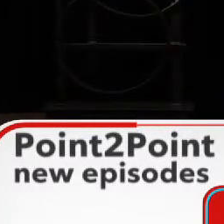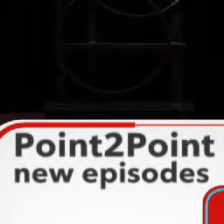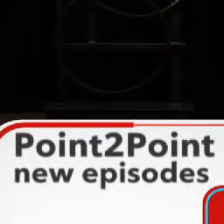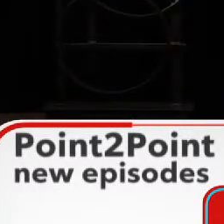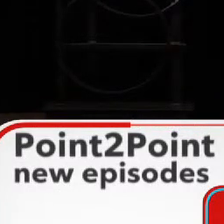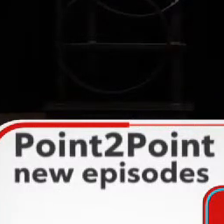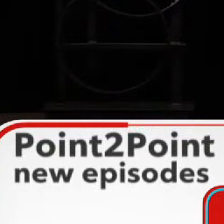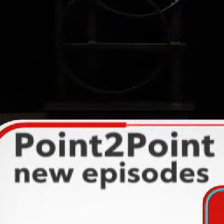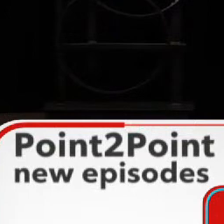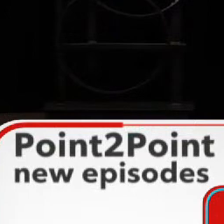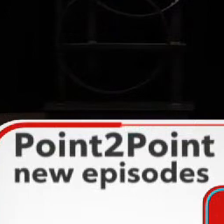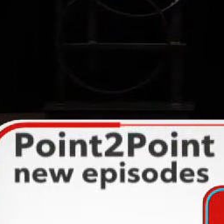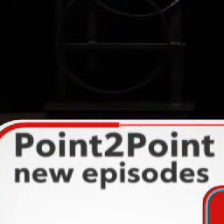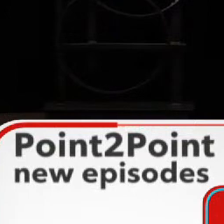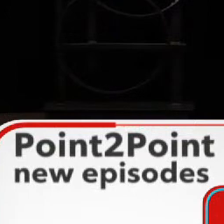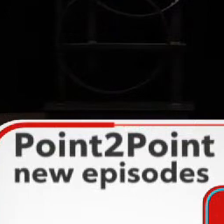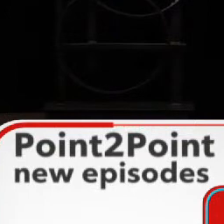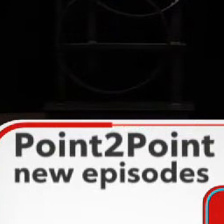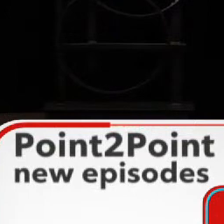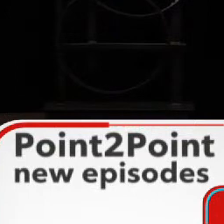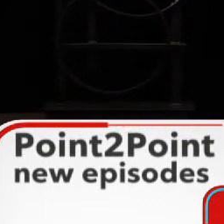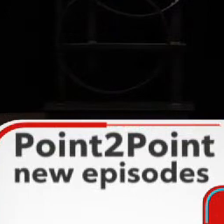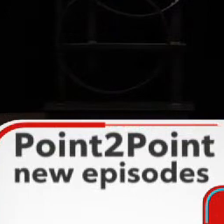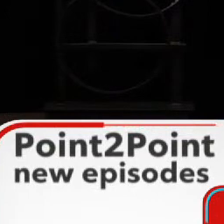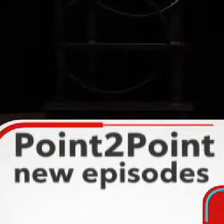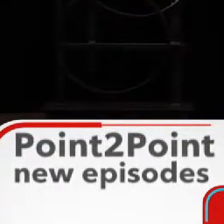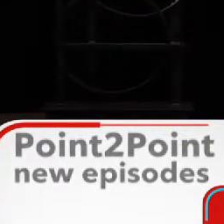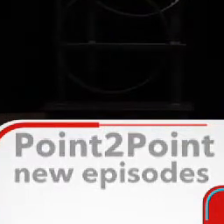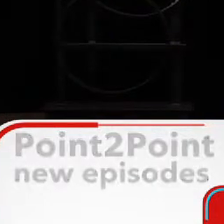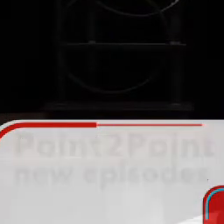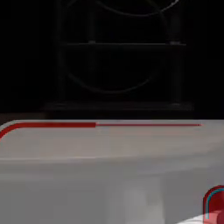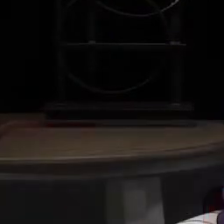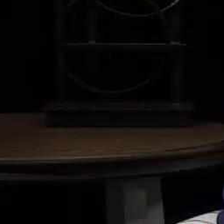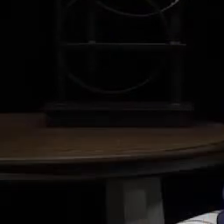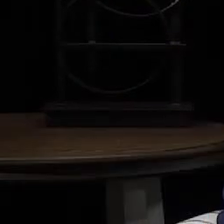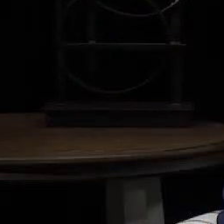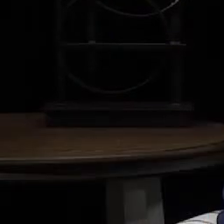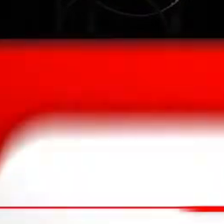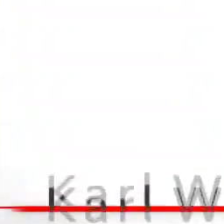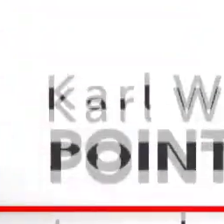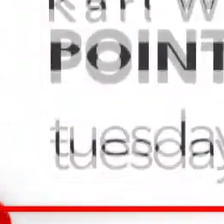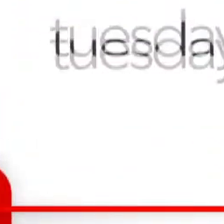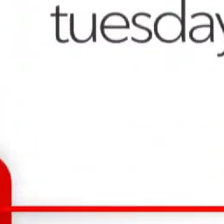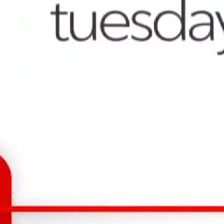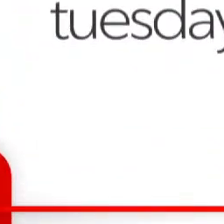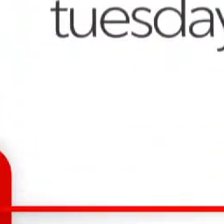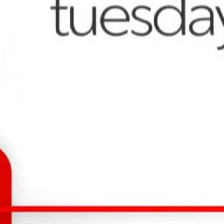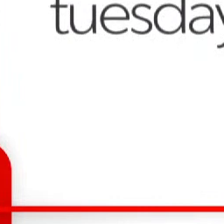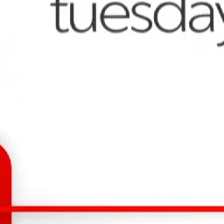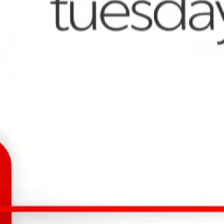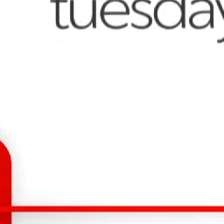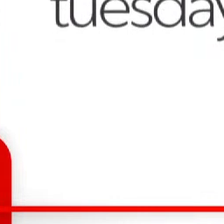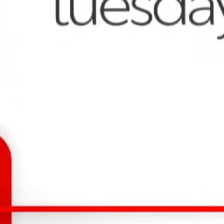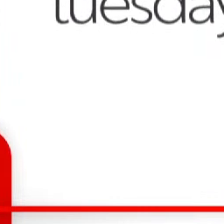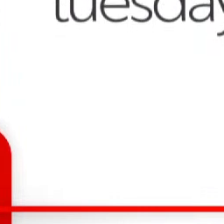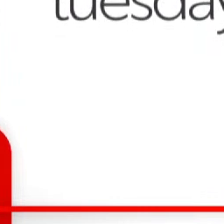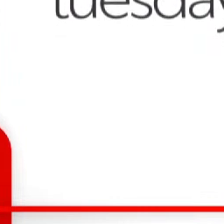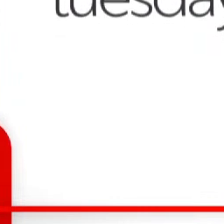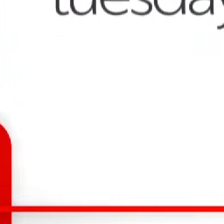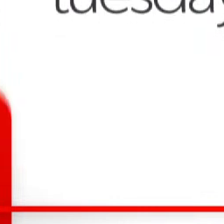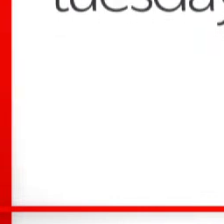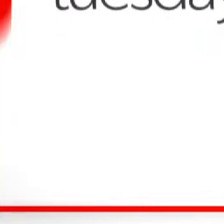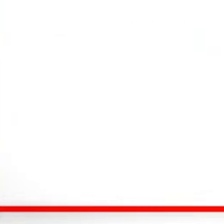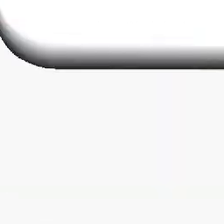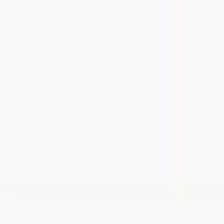it informative and entertaining. Please join us for Carl Wells Point to Point, right here on